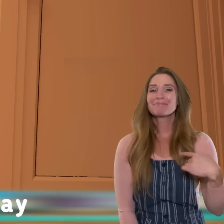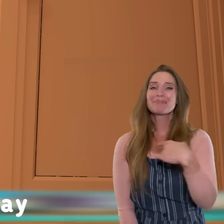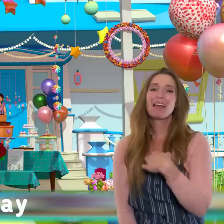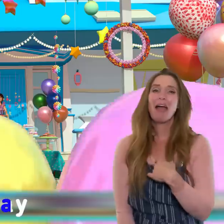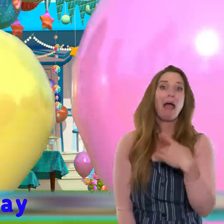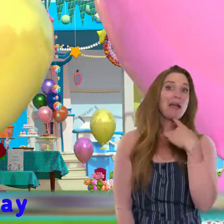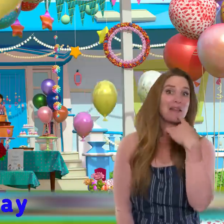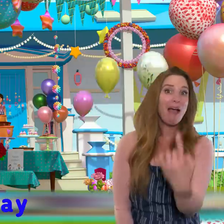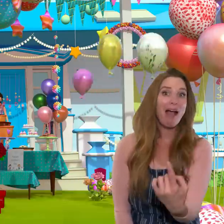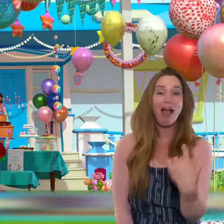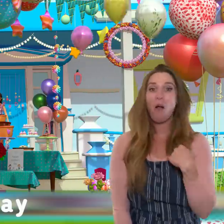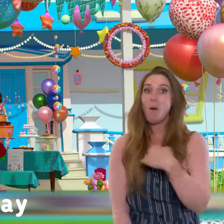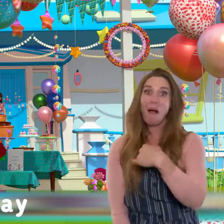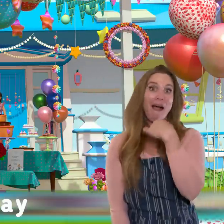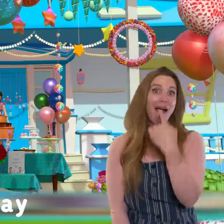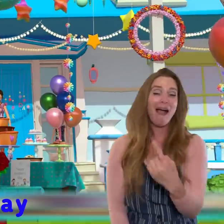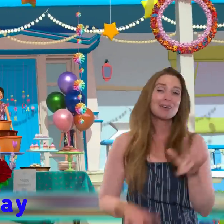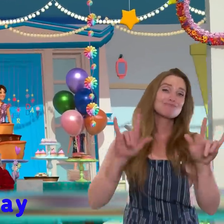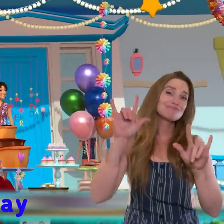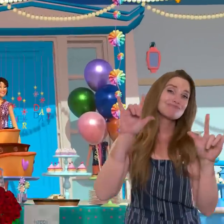we will say